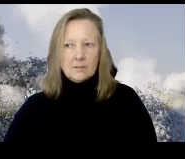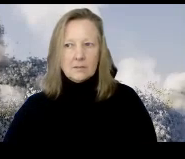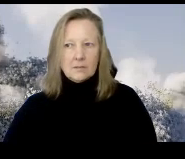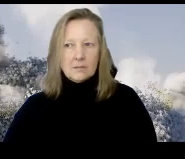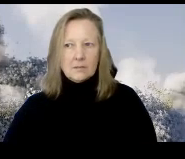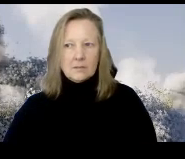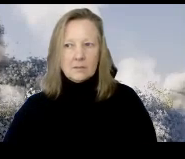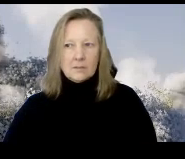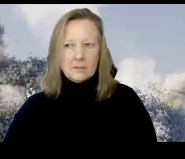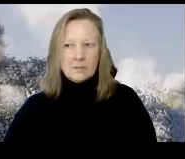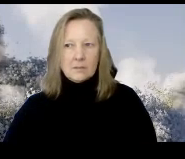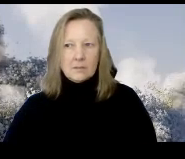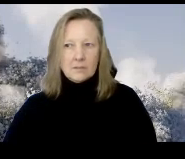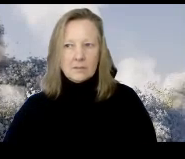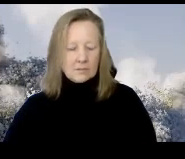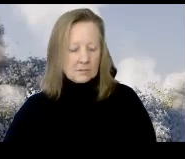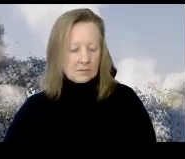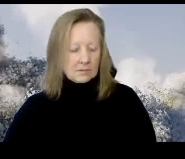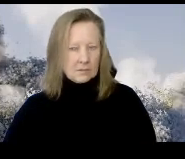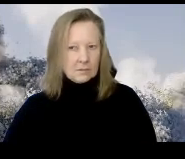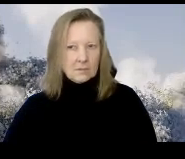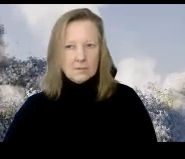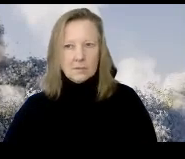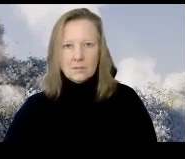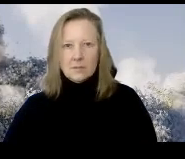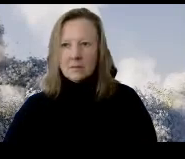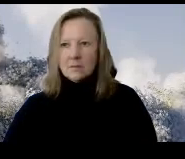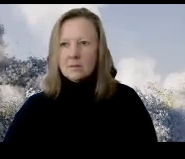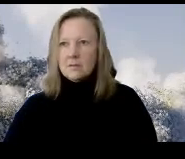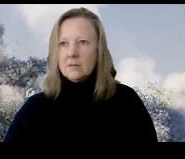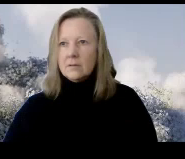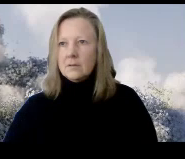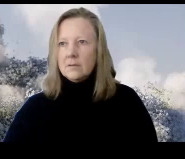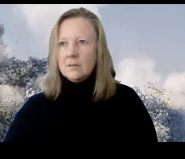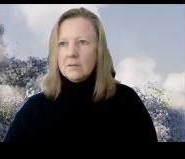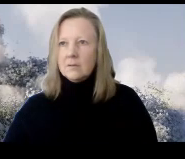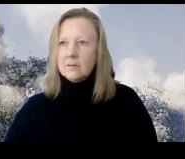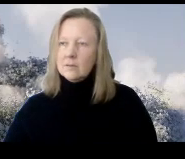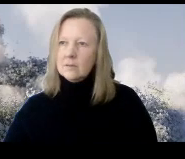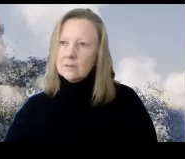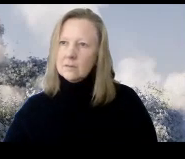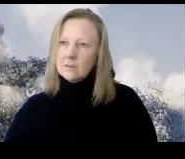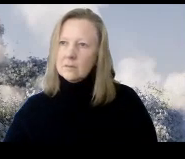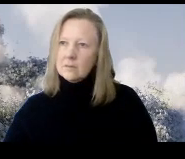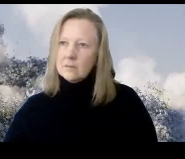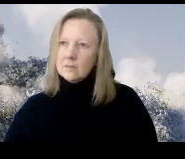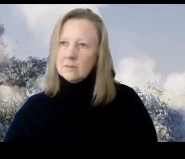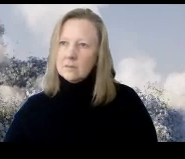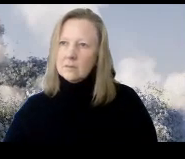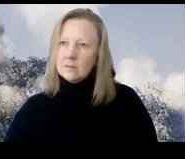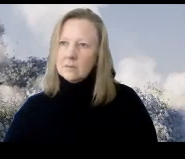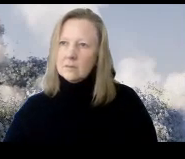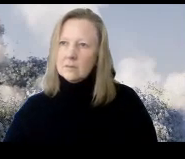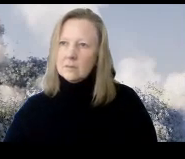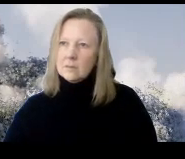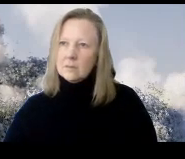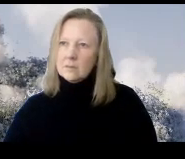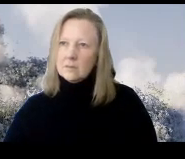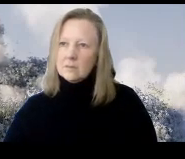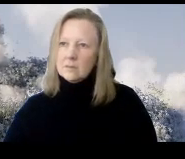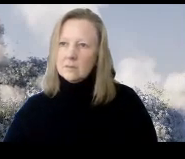So that also meant that we needed to replace the in-class role plays and the practice to an online format. So we decided